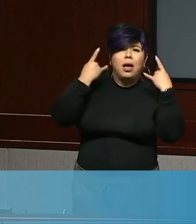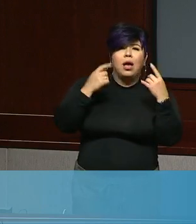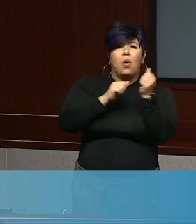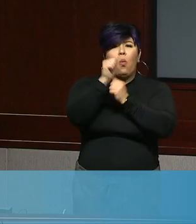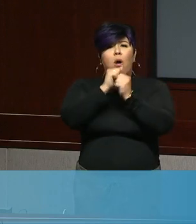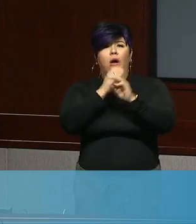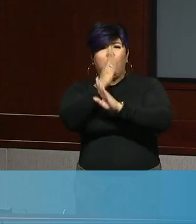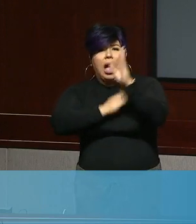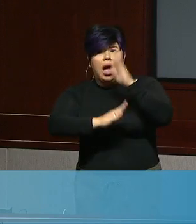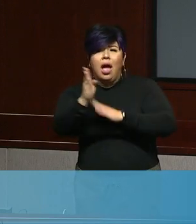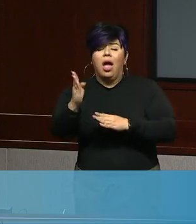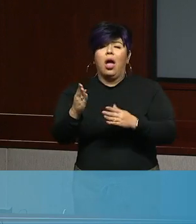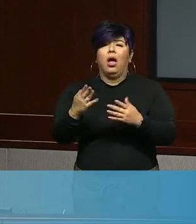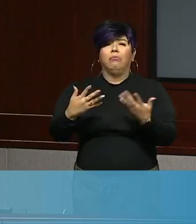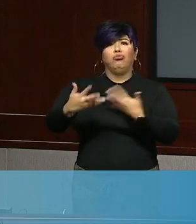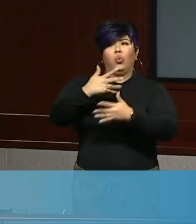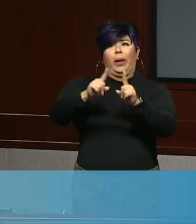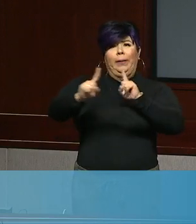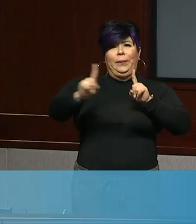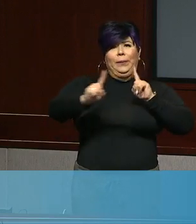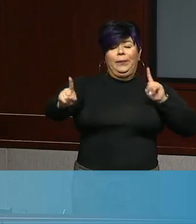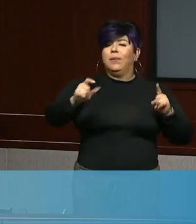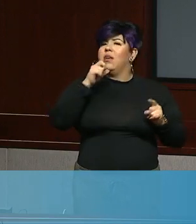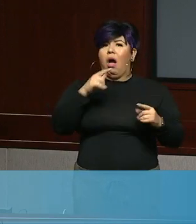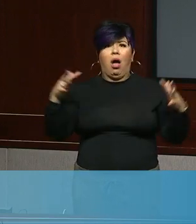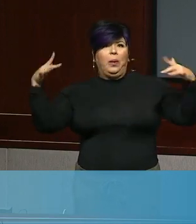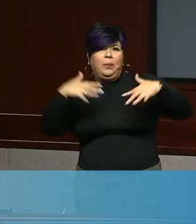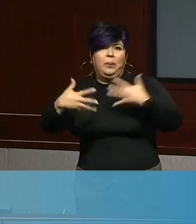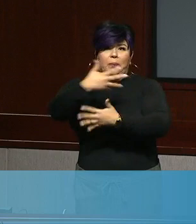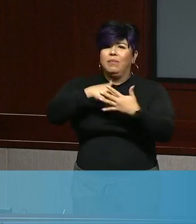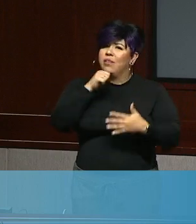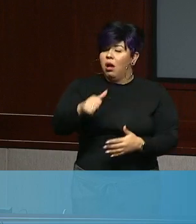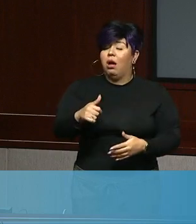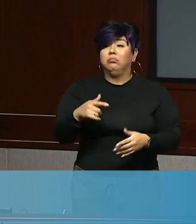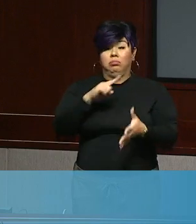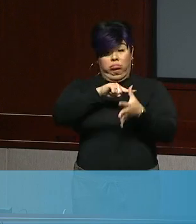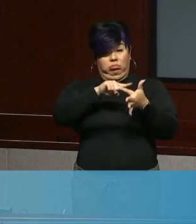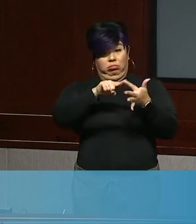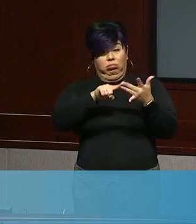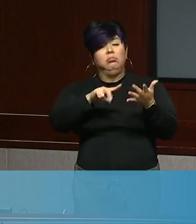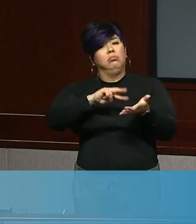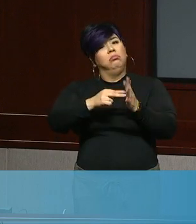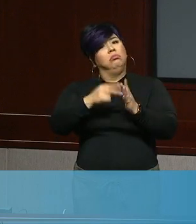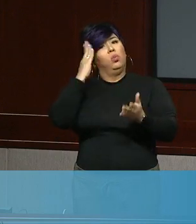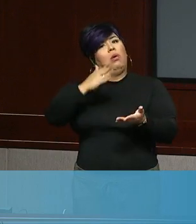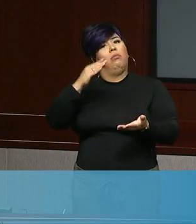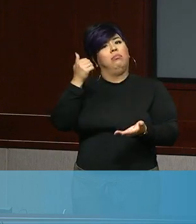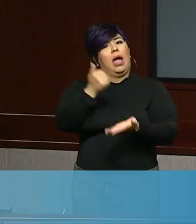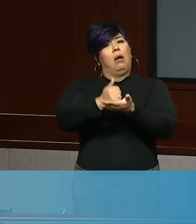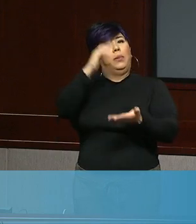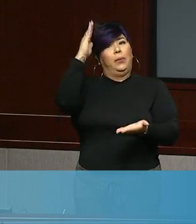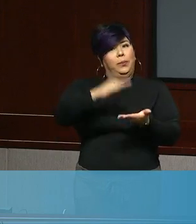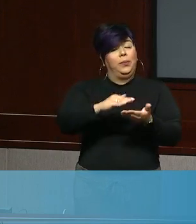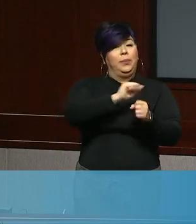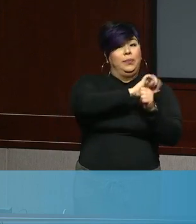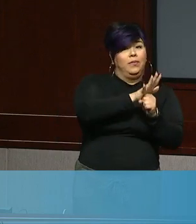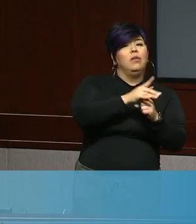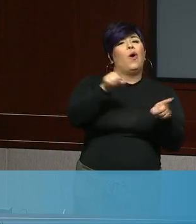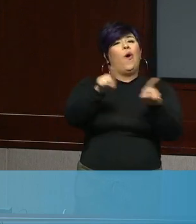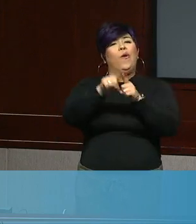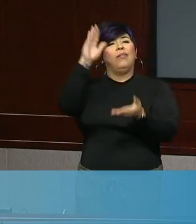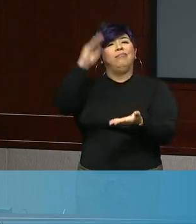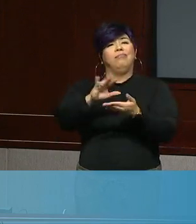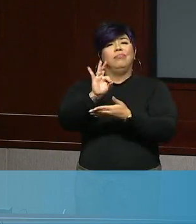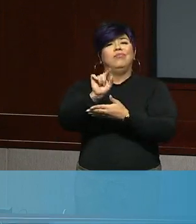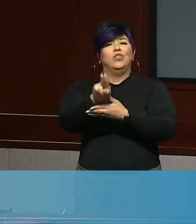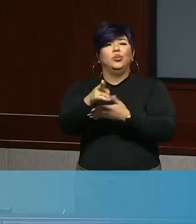hands, social distancing, not gathering, and that will help us both prevent the flu and continue to see decreases in our COVID-19 numbers.